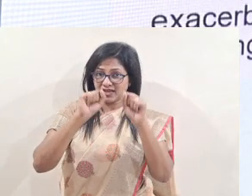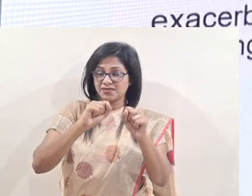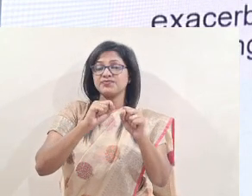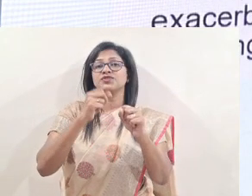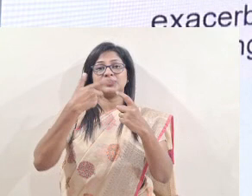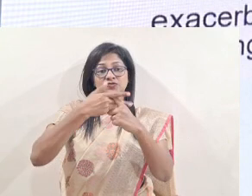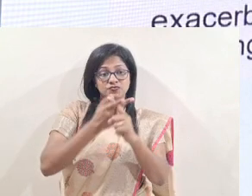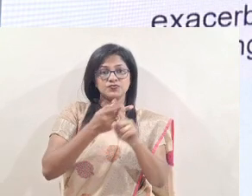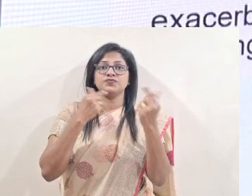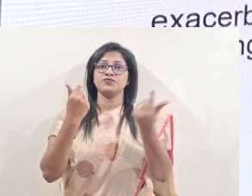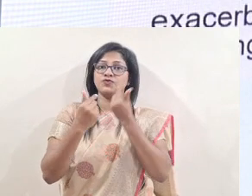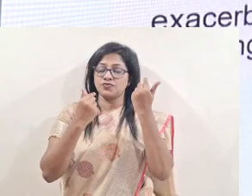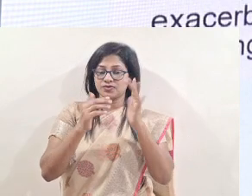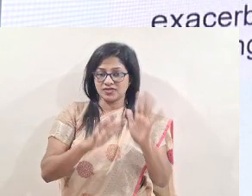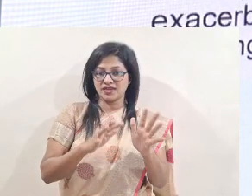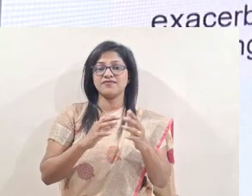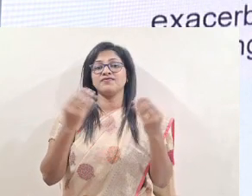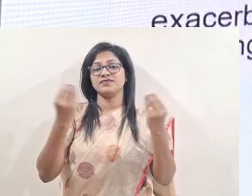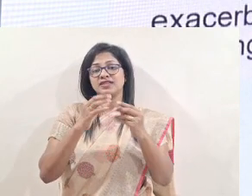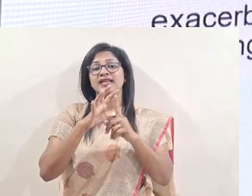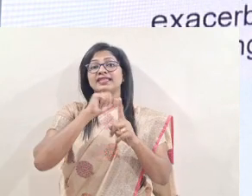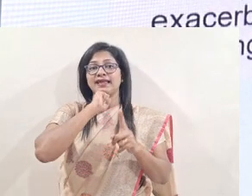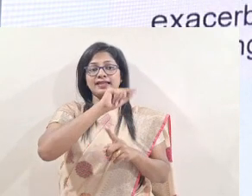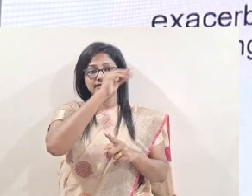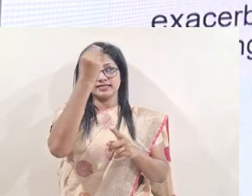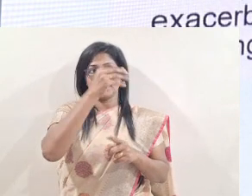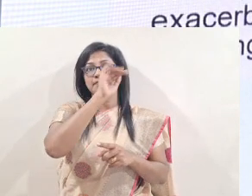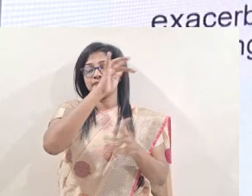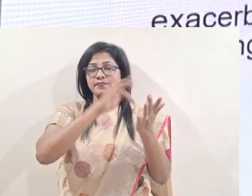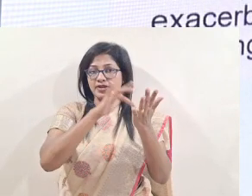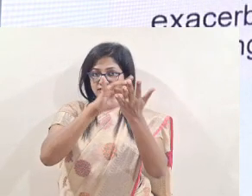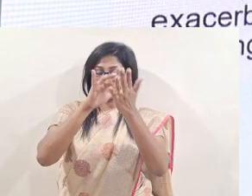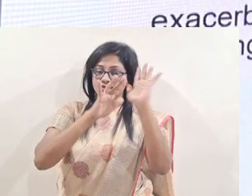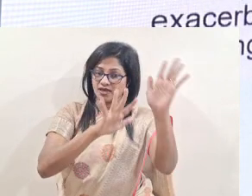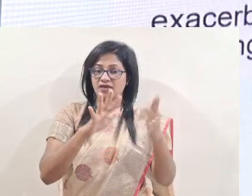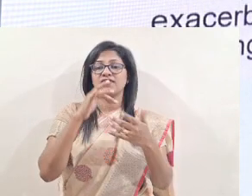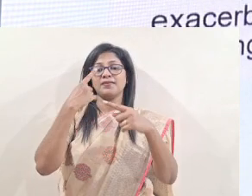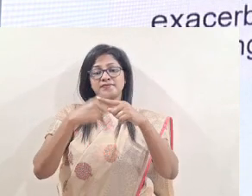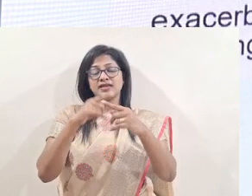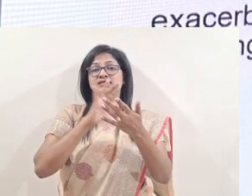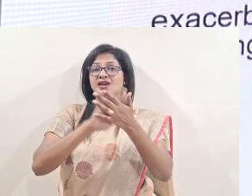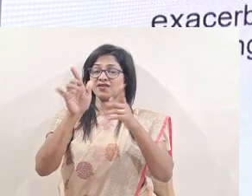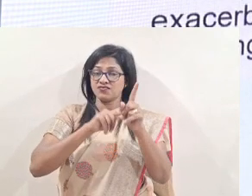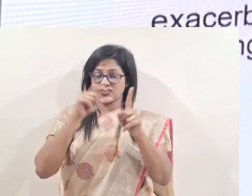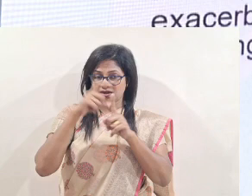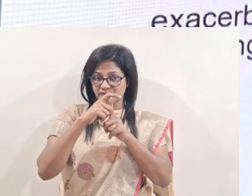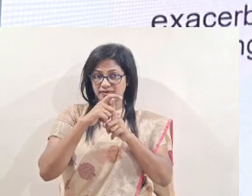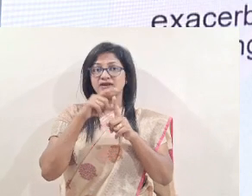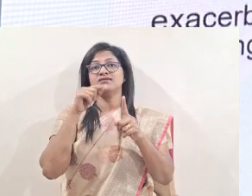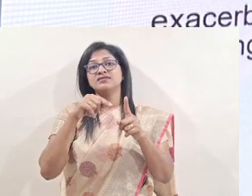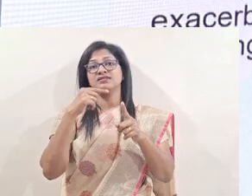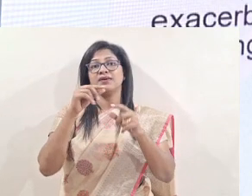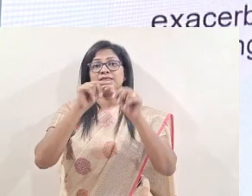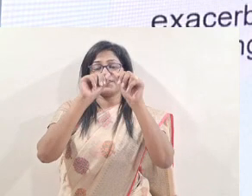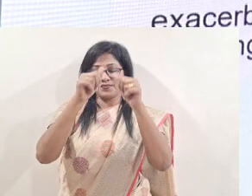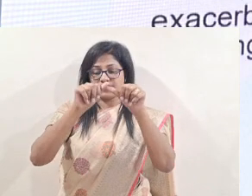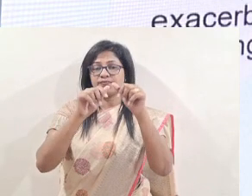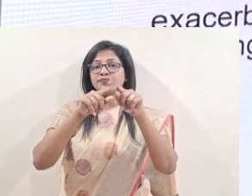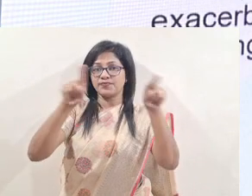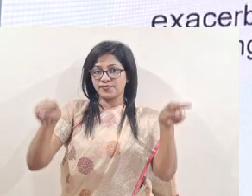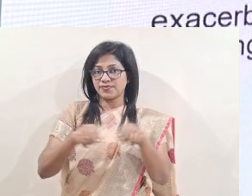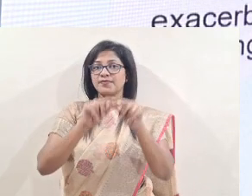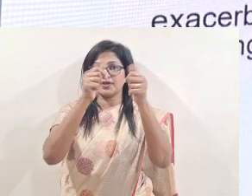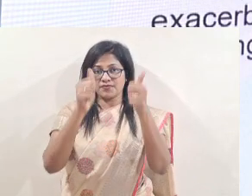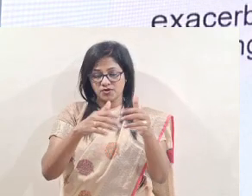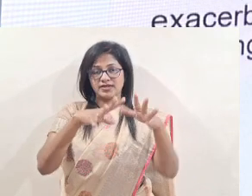in Delhi some practices are already have been there, and in Hyderabad Wild Plus property model is also being adopted. But